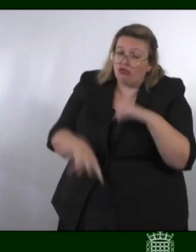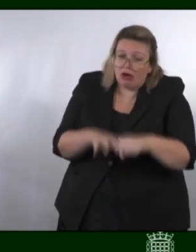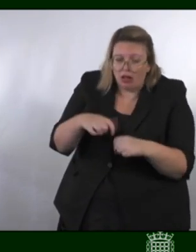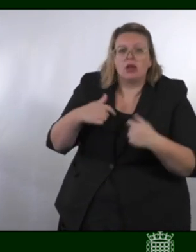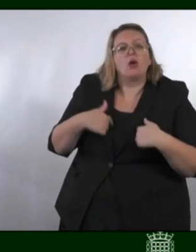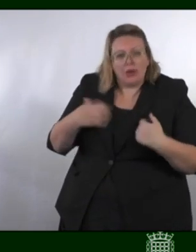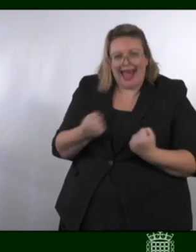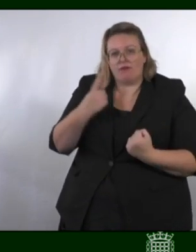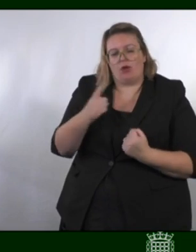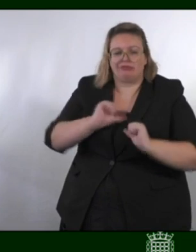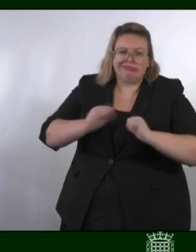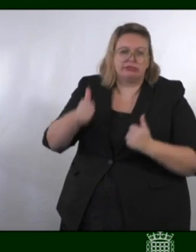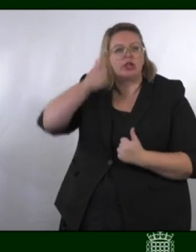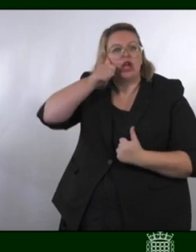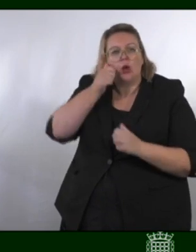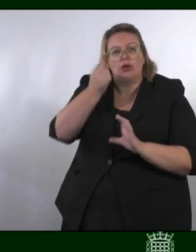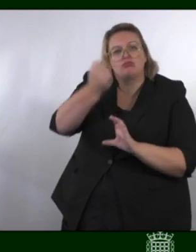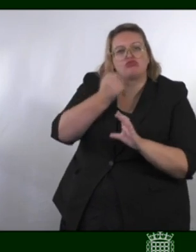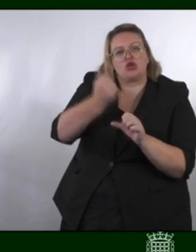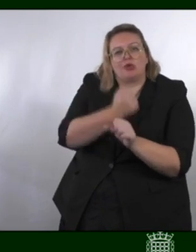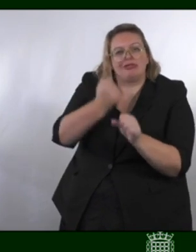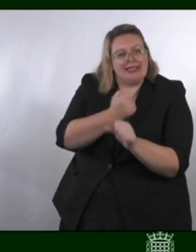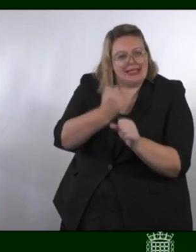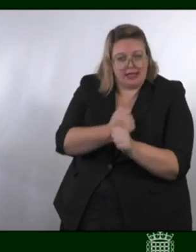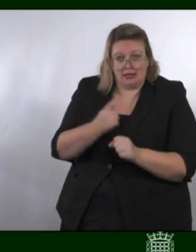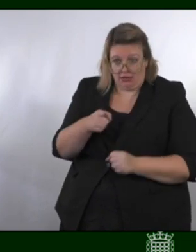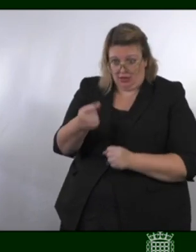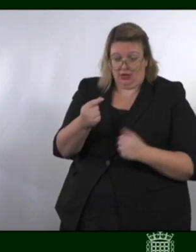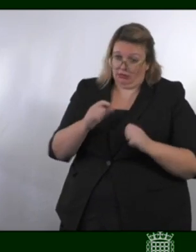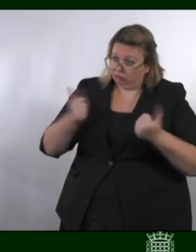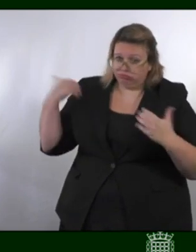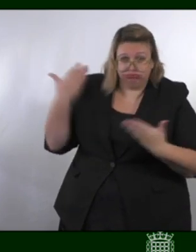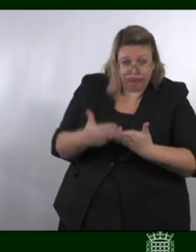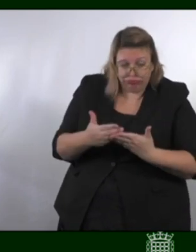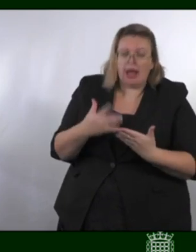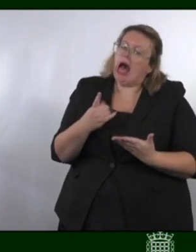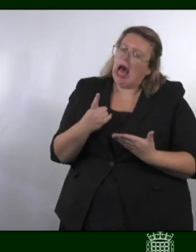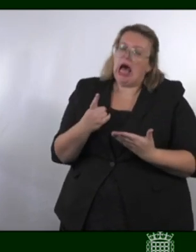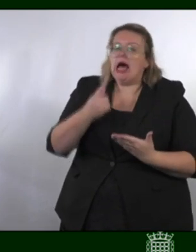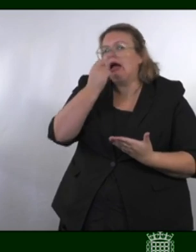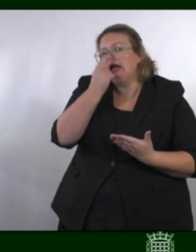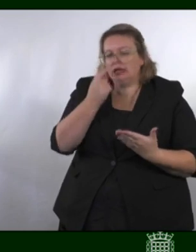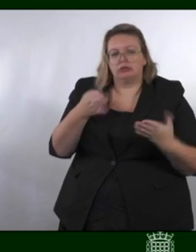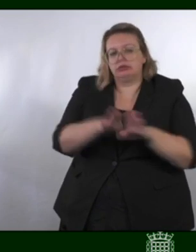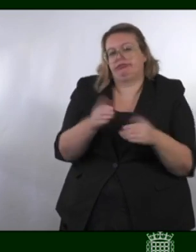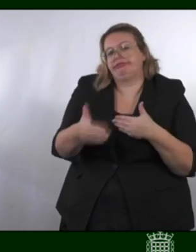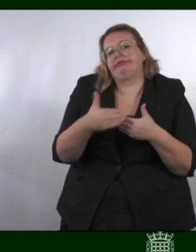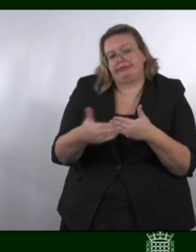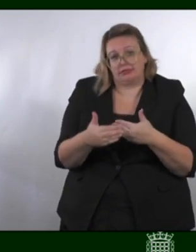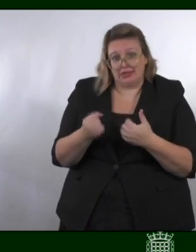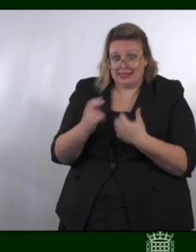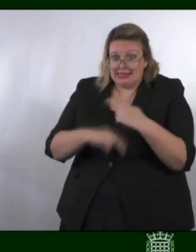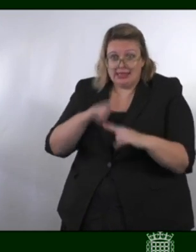success story, but now it's on the verge of breakdown. 2 pubs closed permanently, jobs gone and worried staff facing